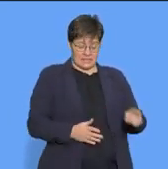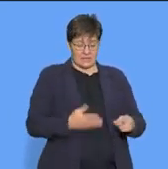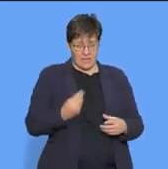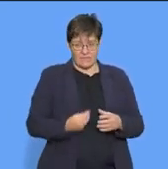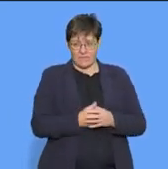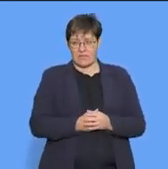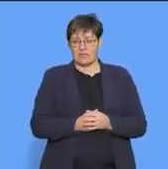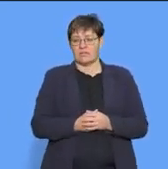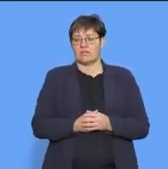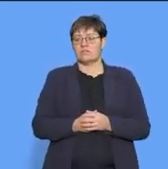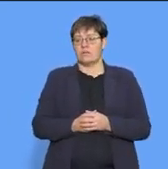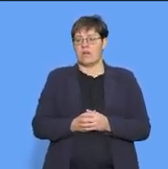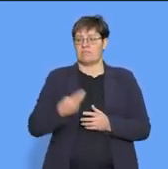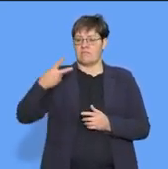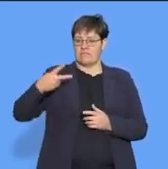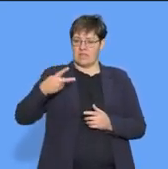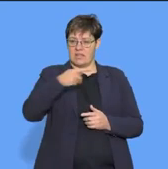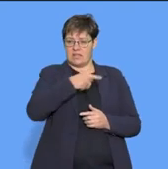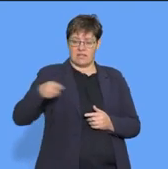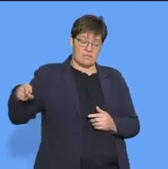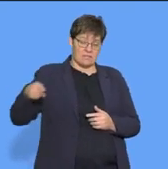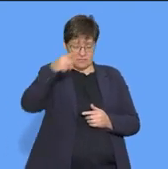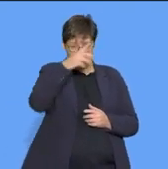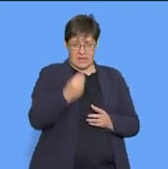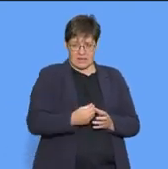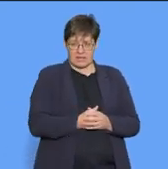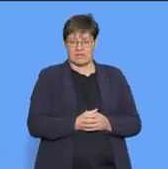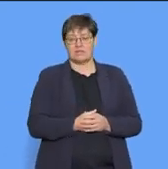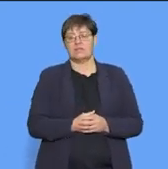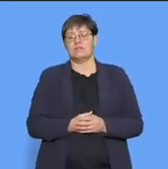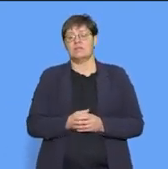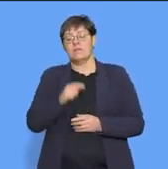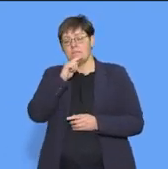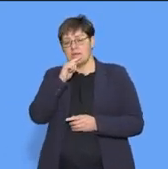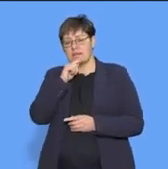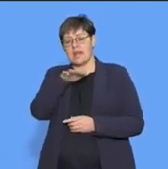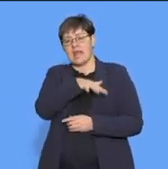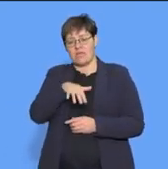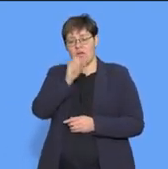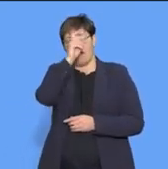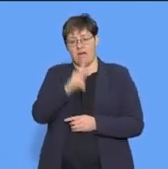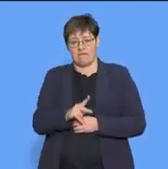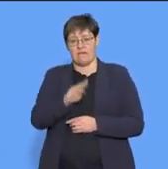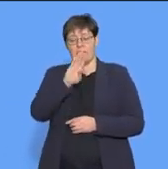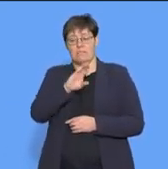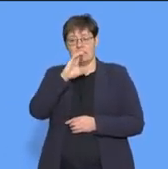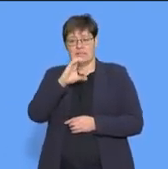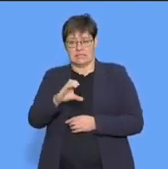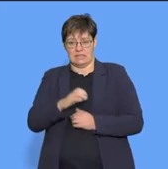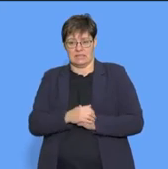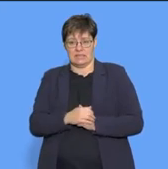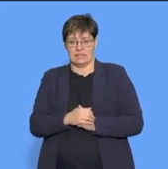sides like that. So we can use that to find our area. So area, if you write out the formula, it's going to be area is equal to